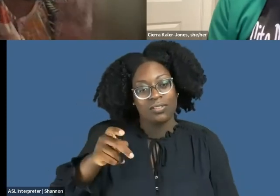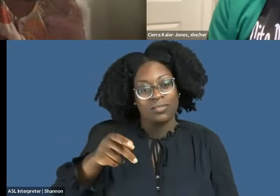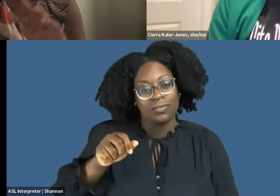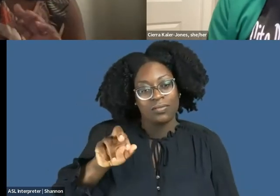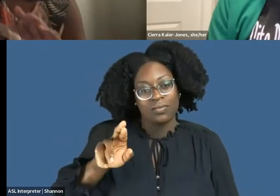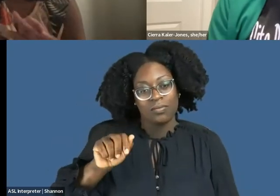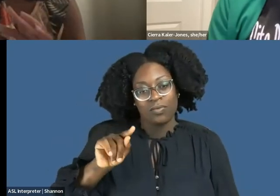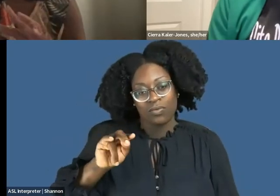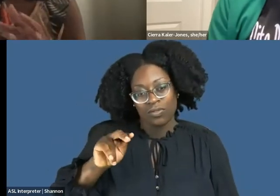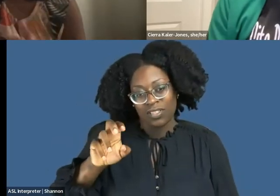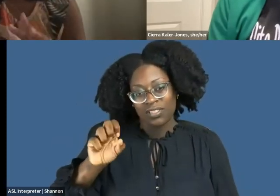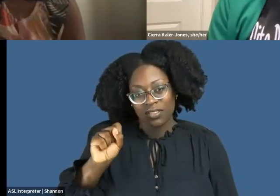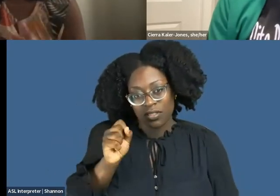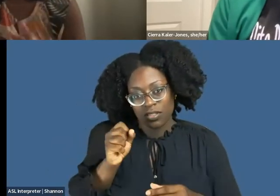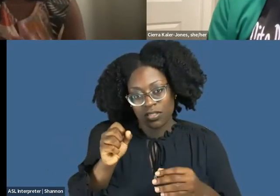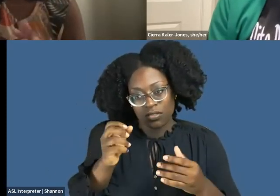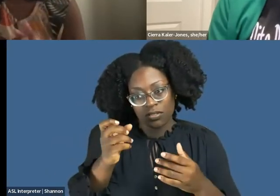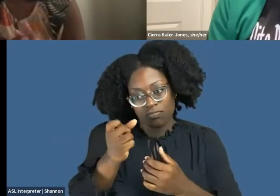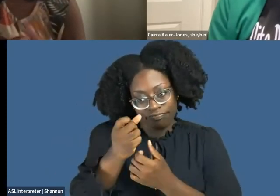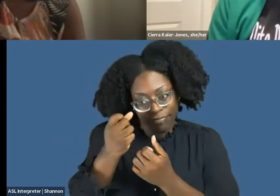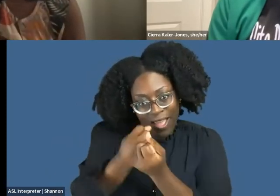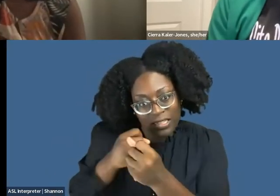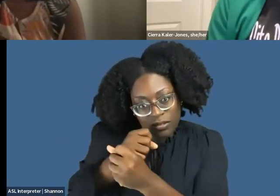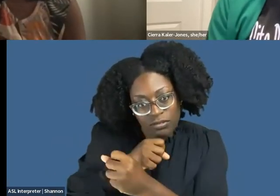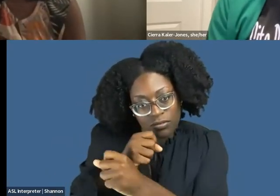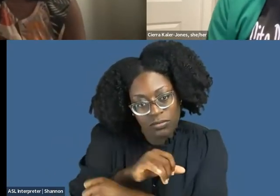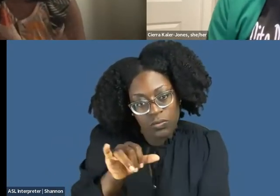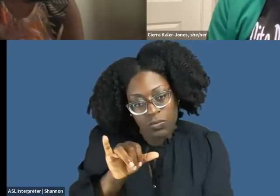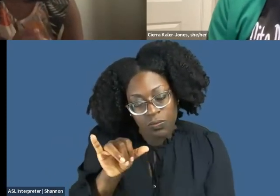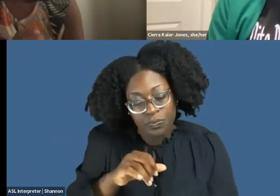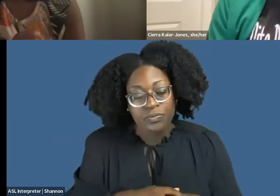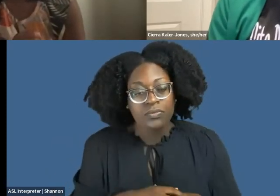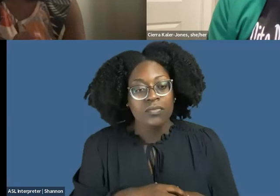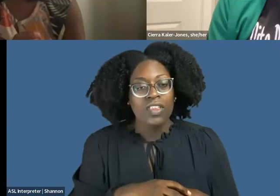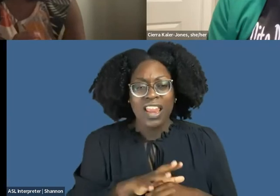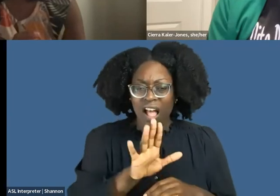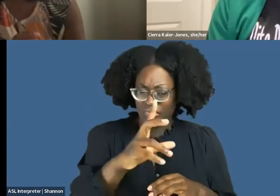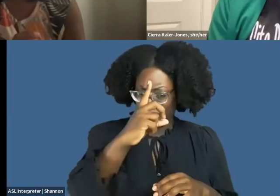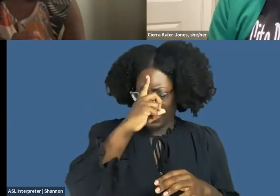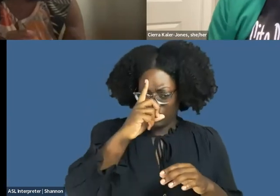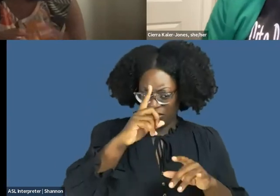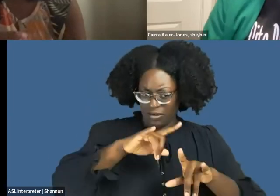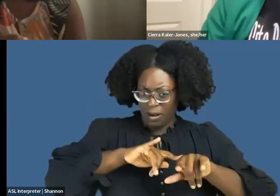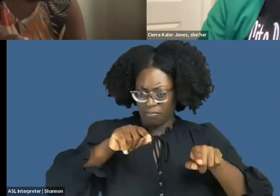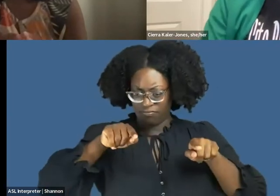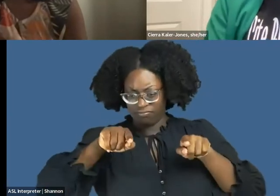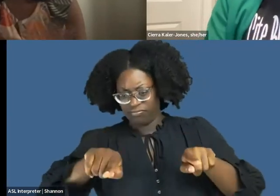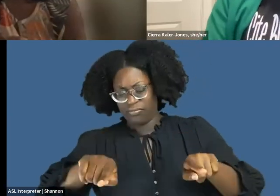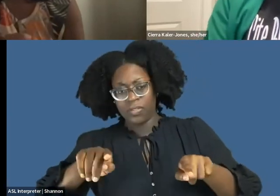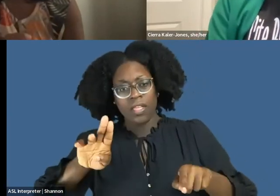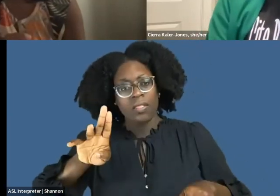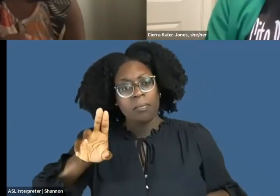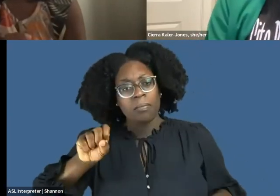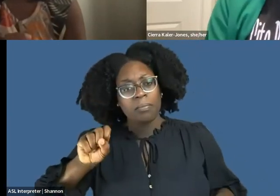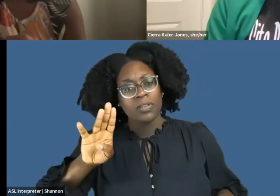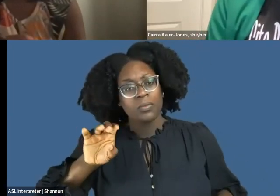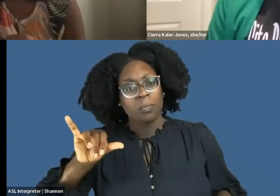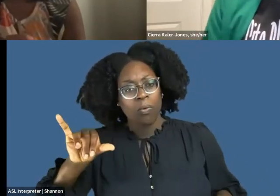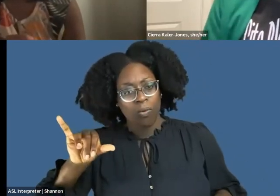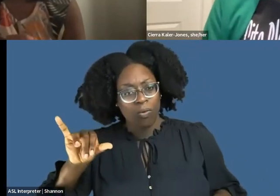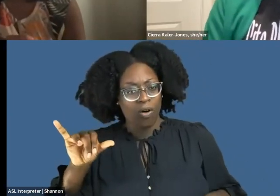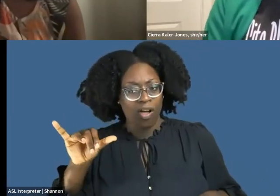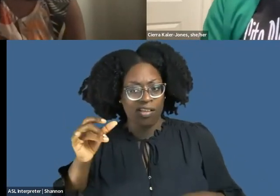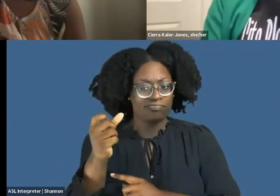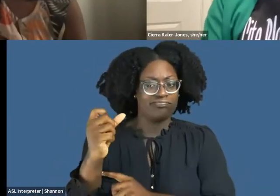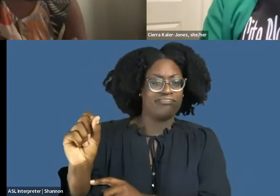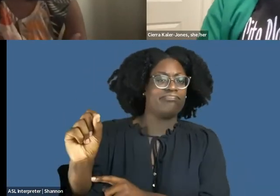as being juxtaposed to the same moment that, say, the bus boycott is happening, right? Or desegregation struggles are